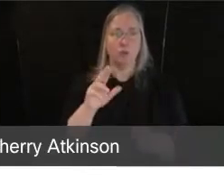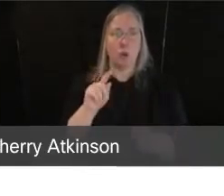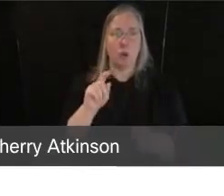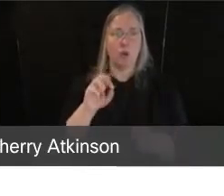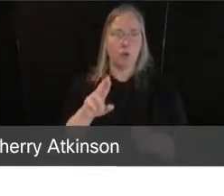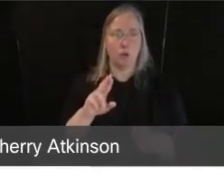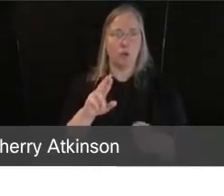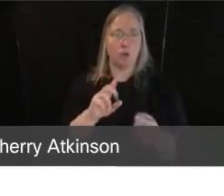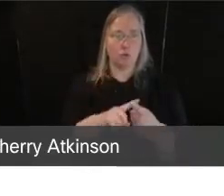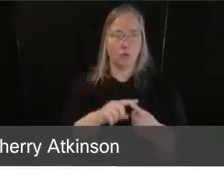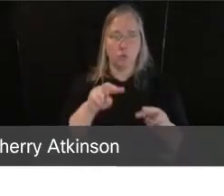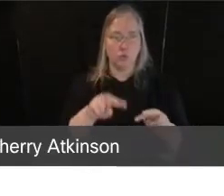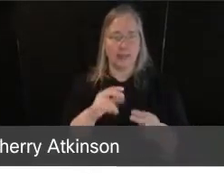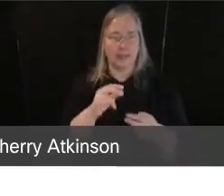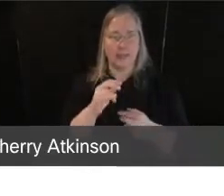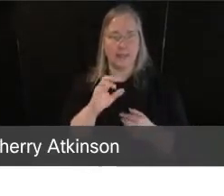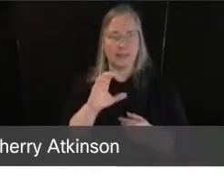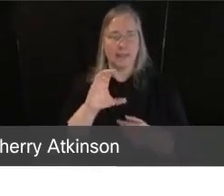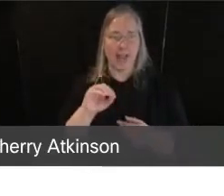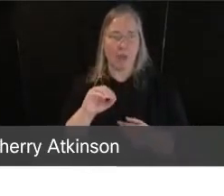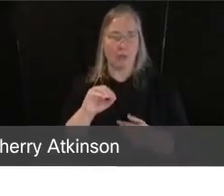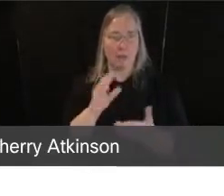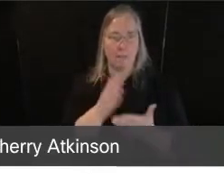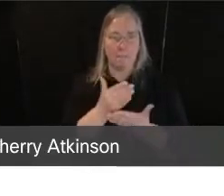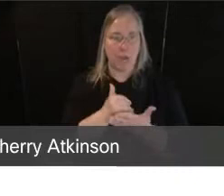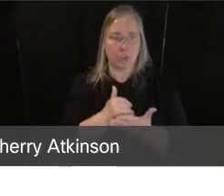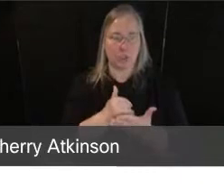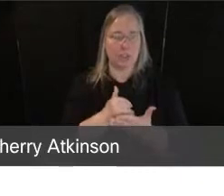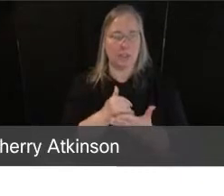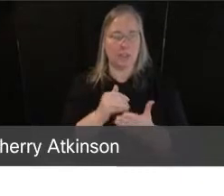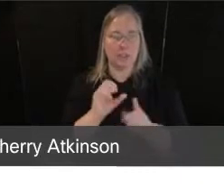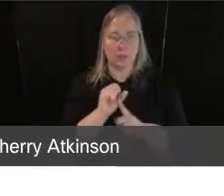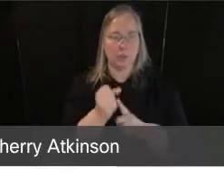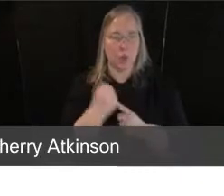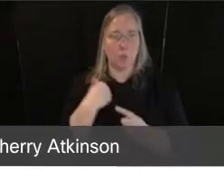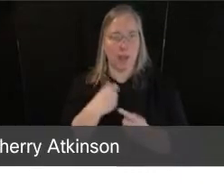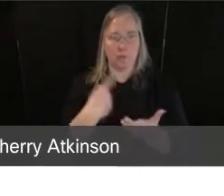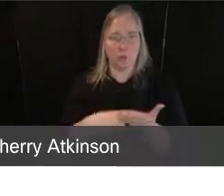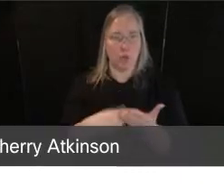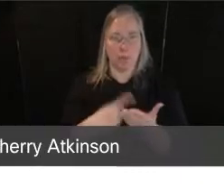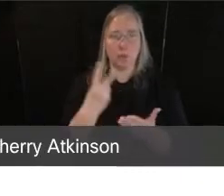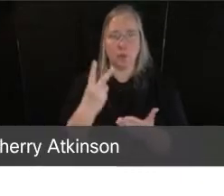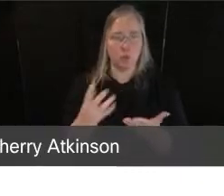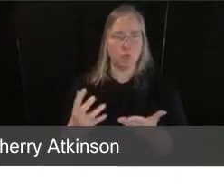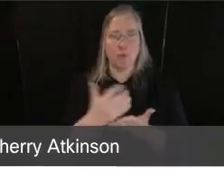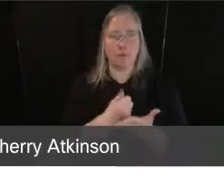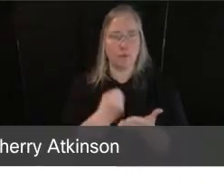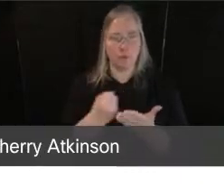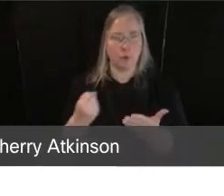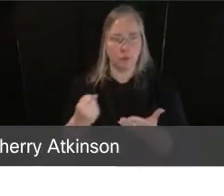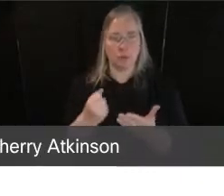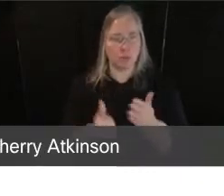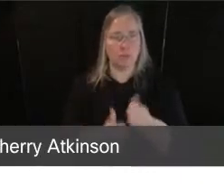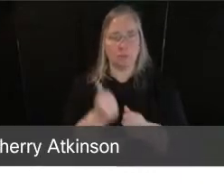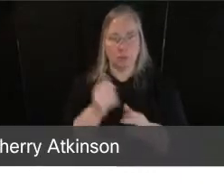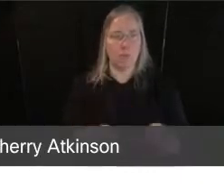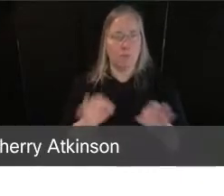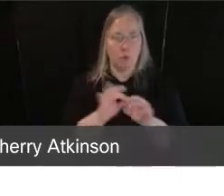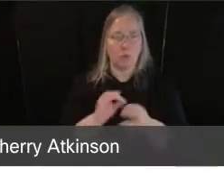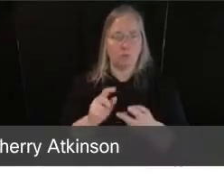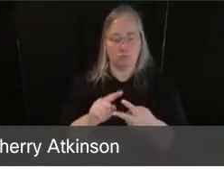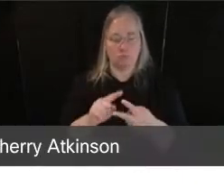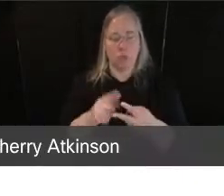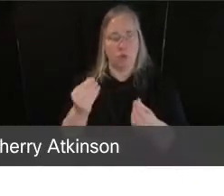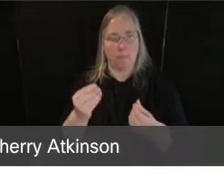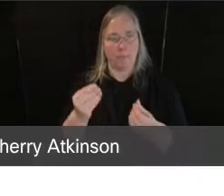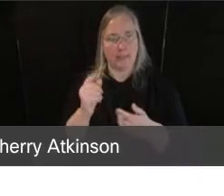county's budget situation, we really have to talk about two revenue sources, most importantly: property taxes and income taxes. So the